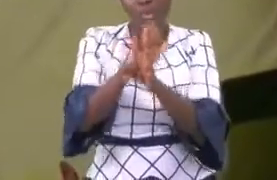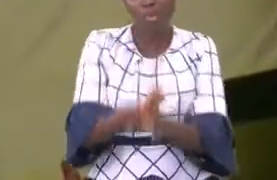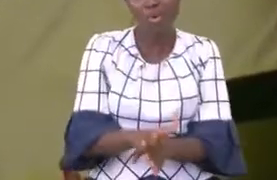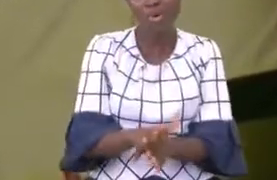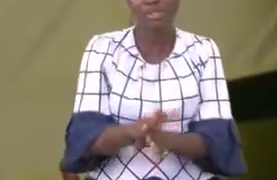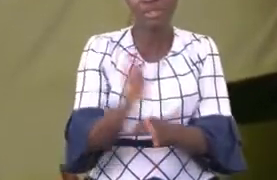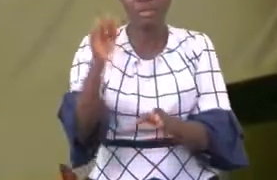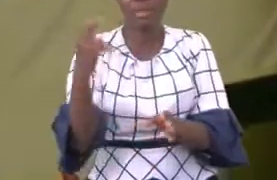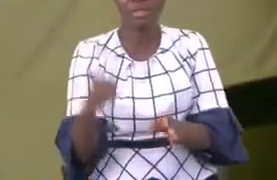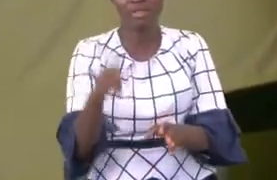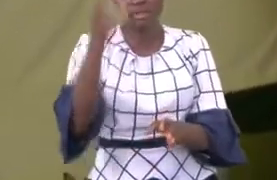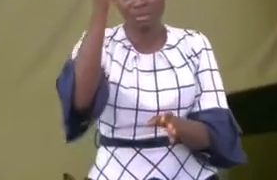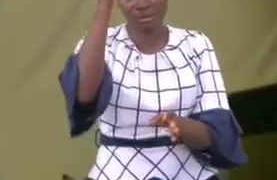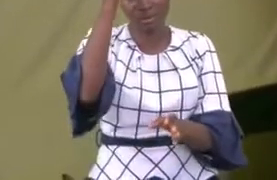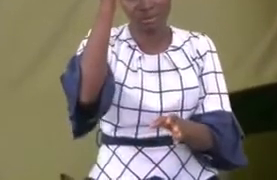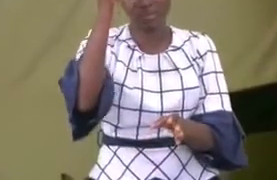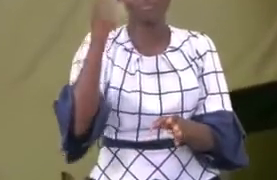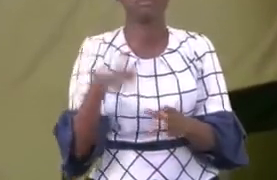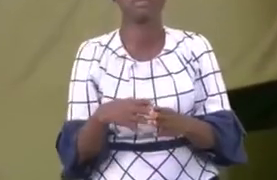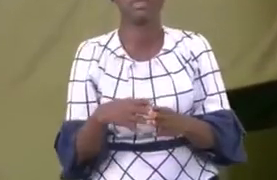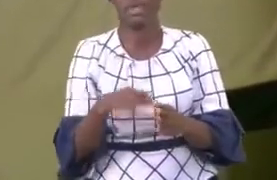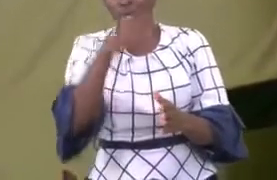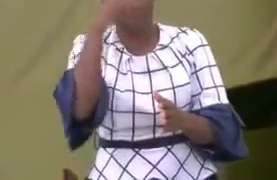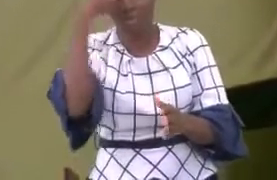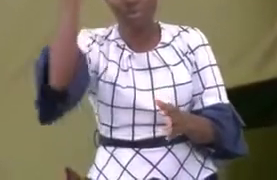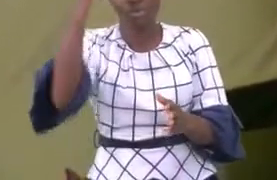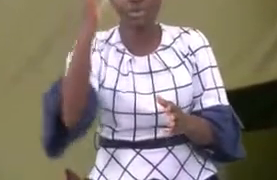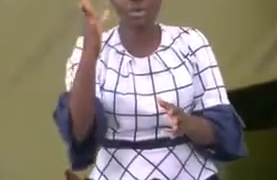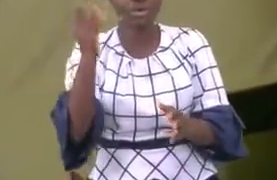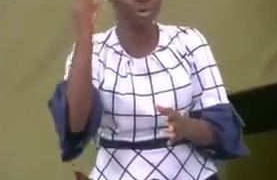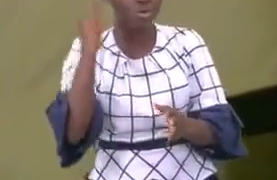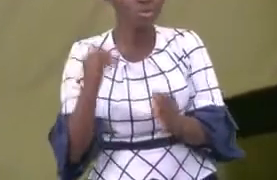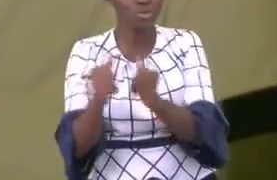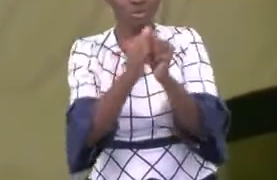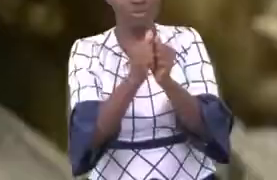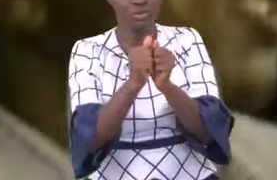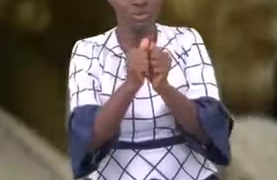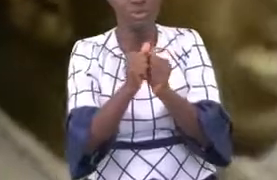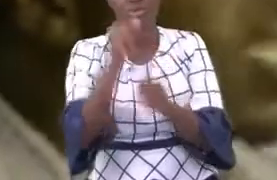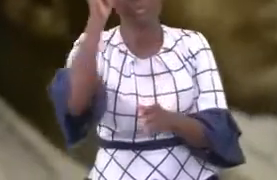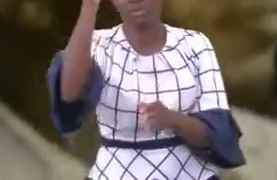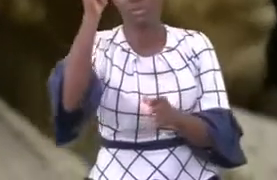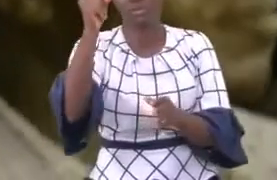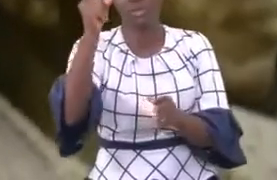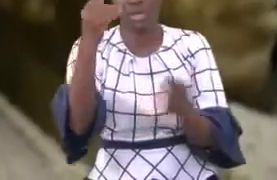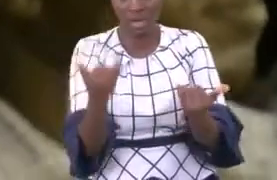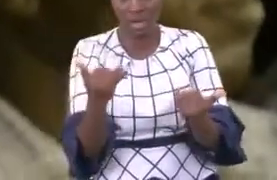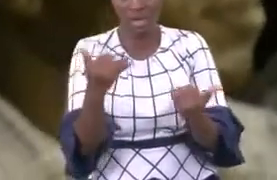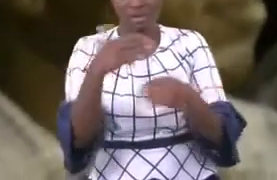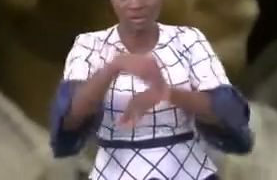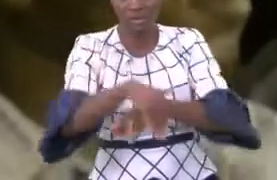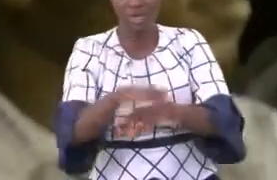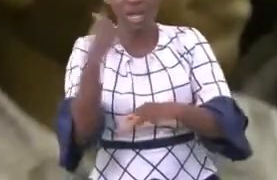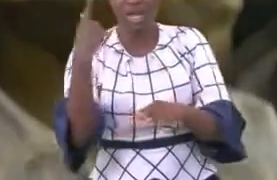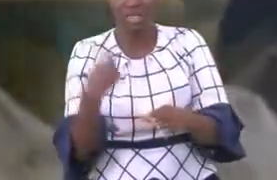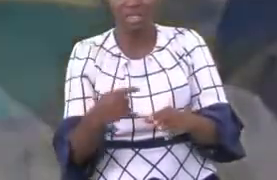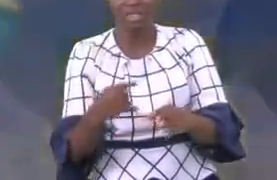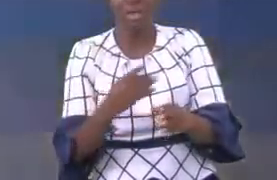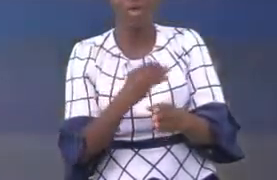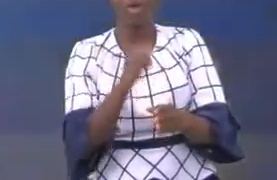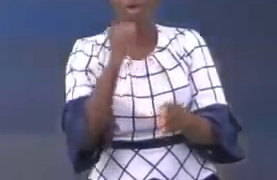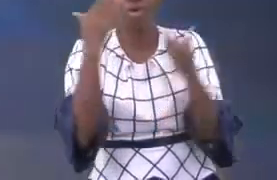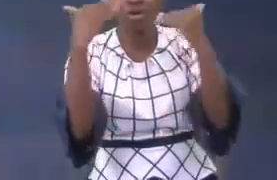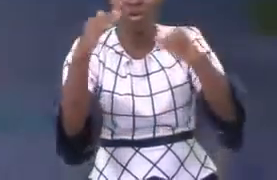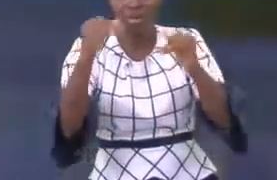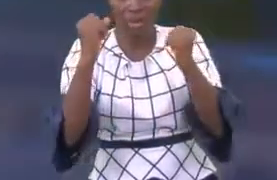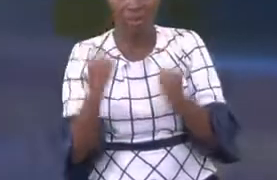unlimited power will work in your life. It will work in my life. What you say is what you get. It